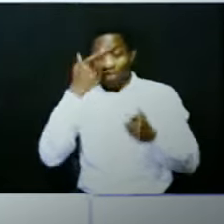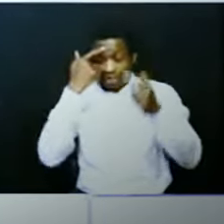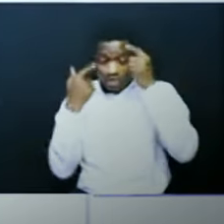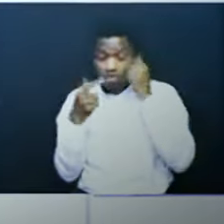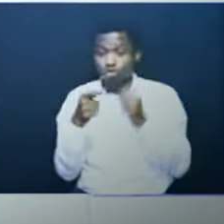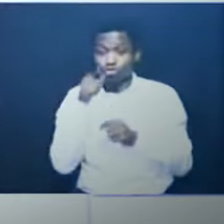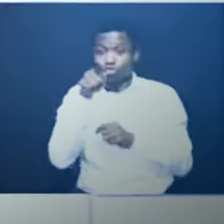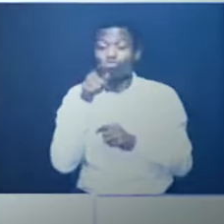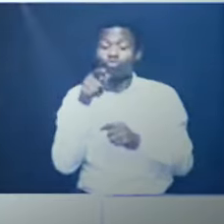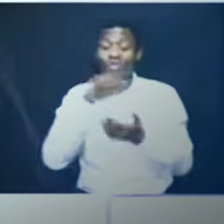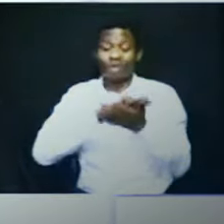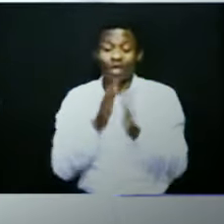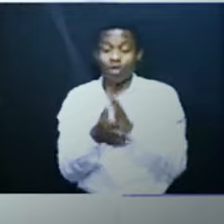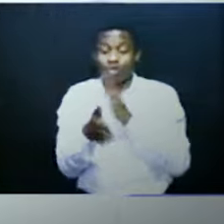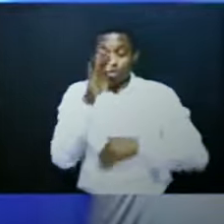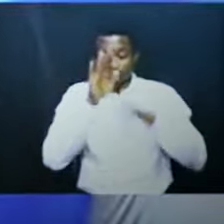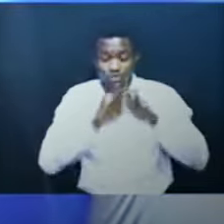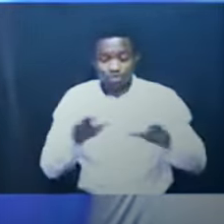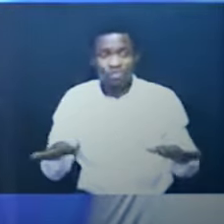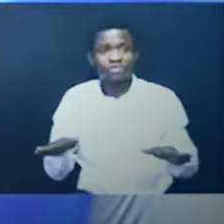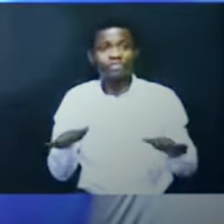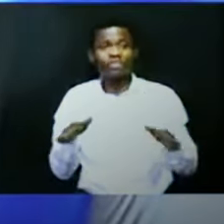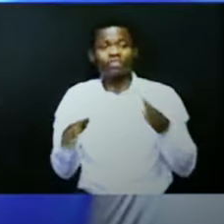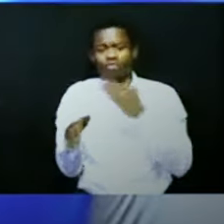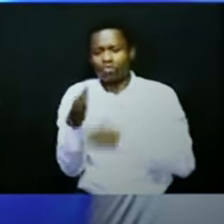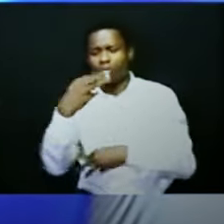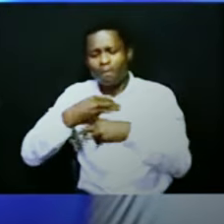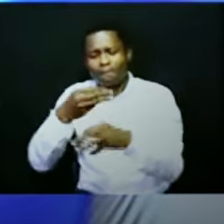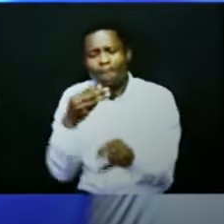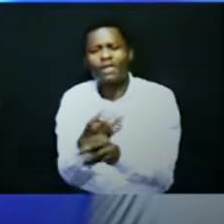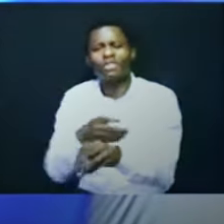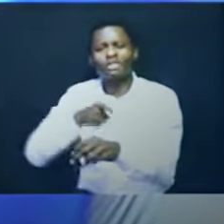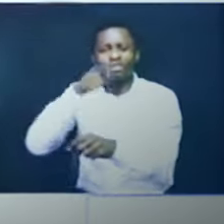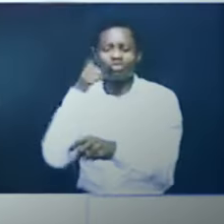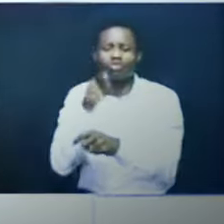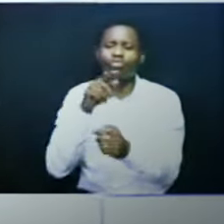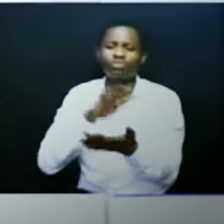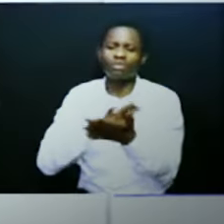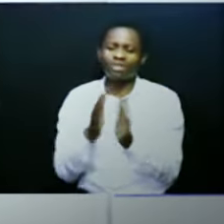are his child, God has made you an